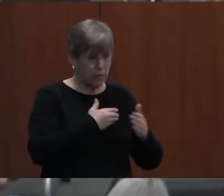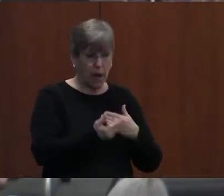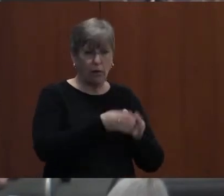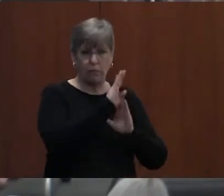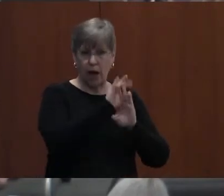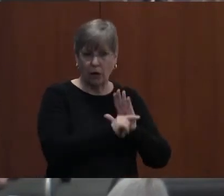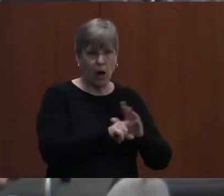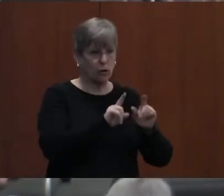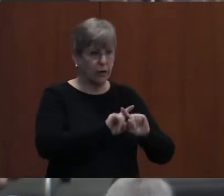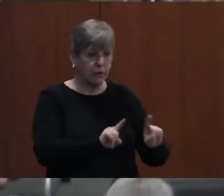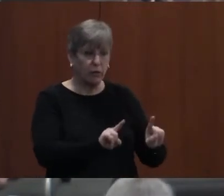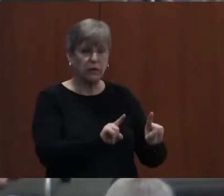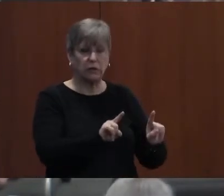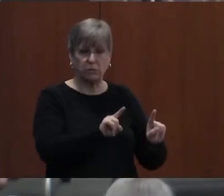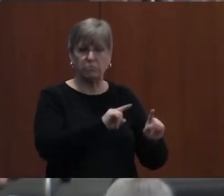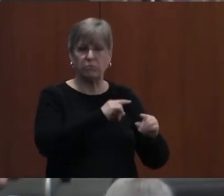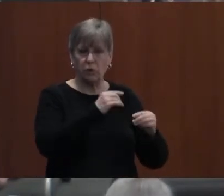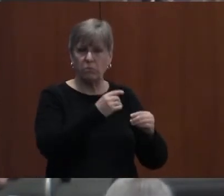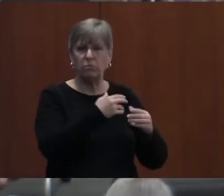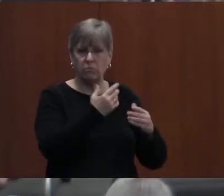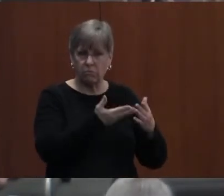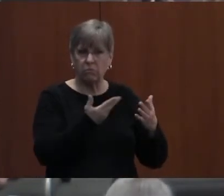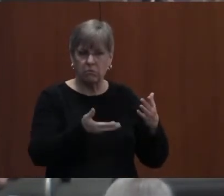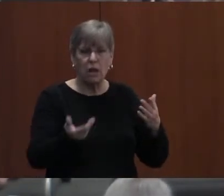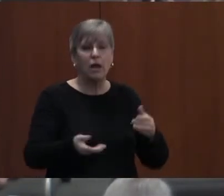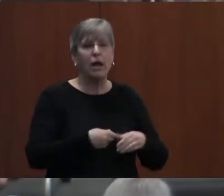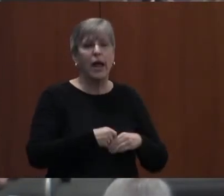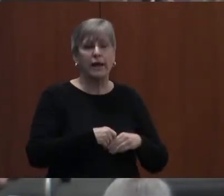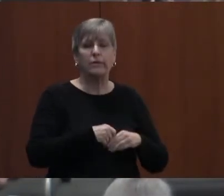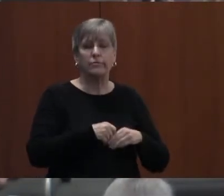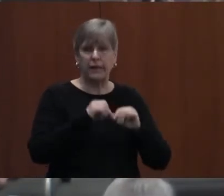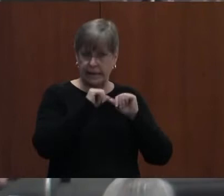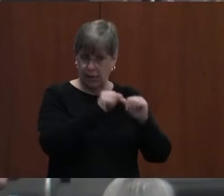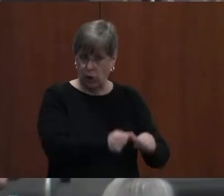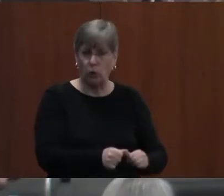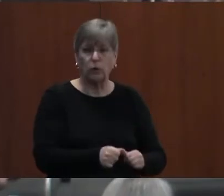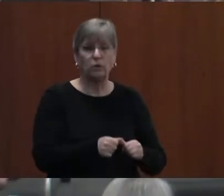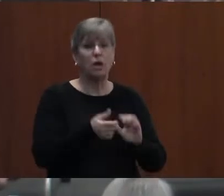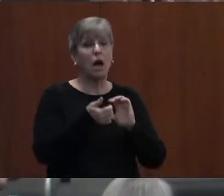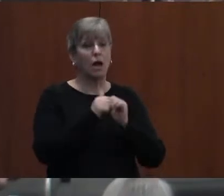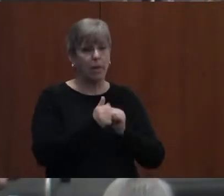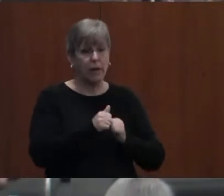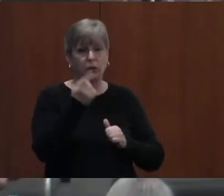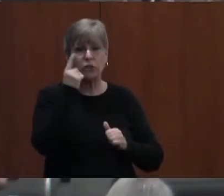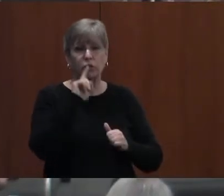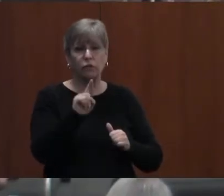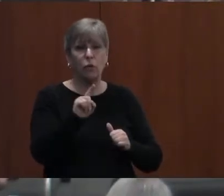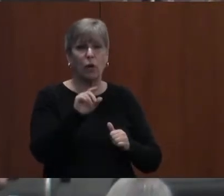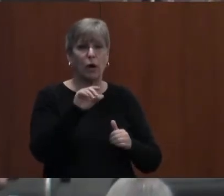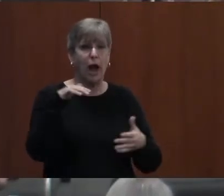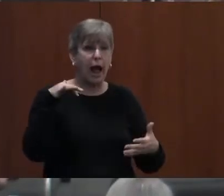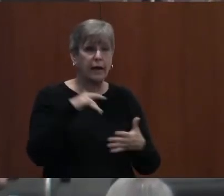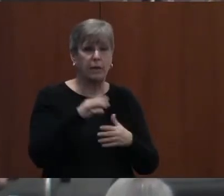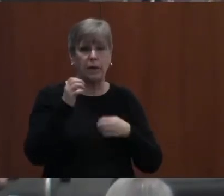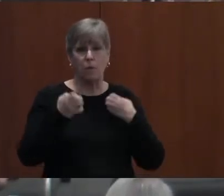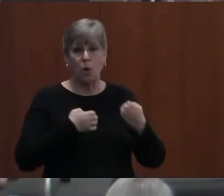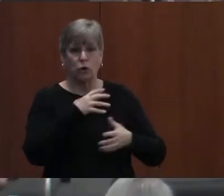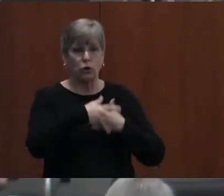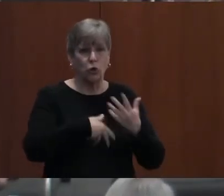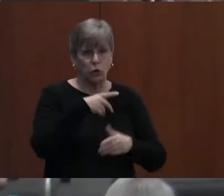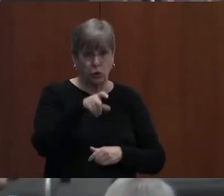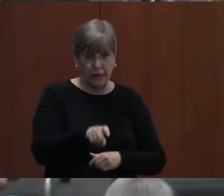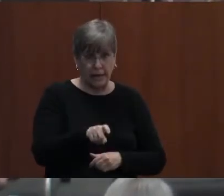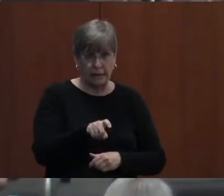of background or differences, et cetera, and it goes on down. Accommodations for academic, emotional, and